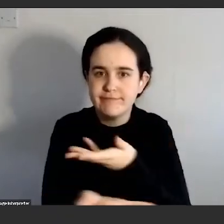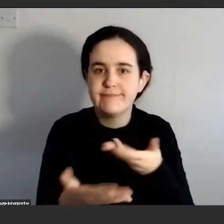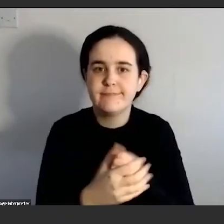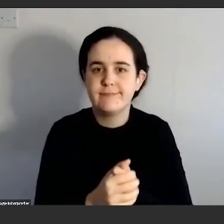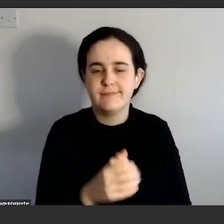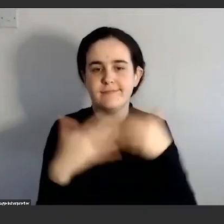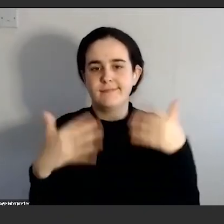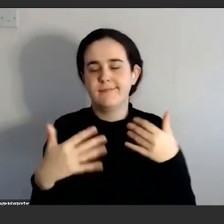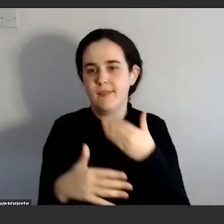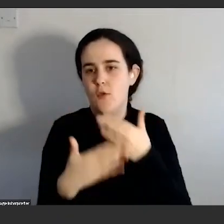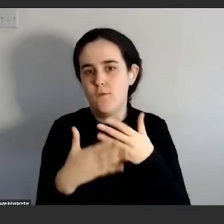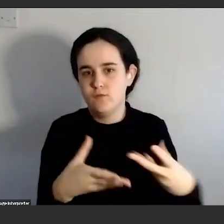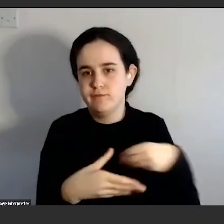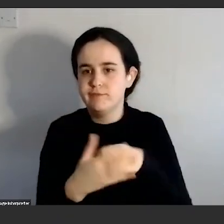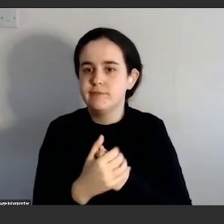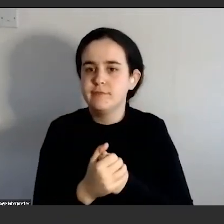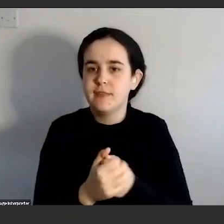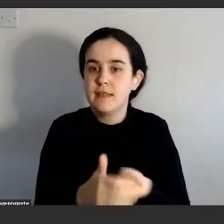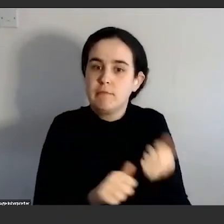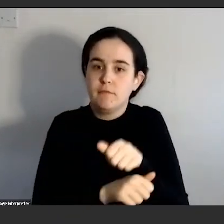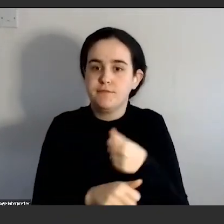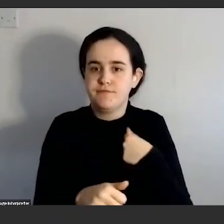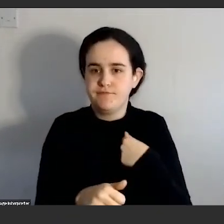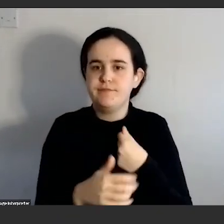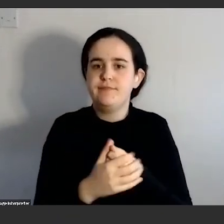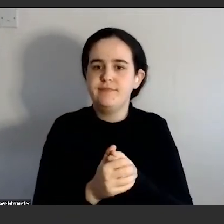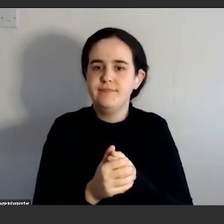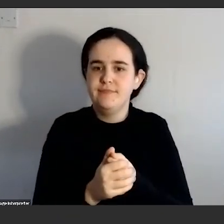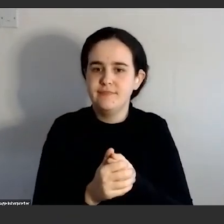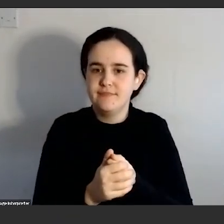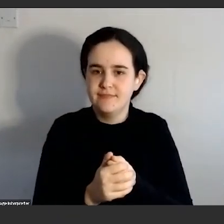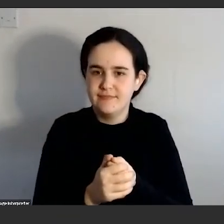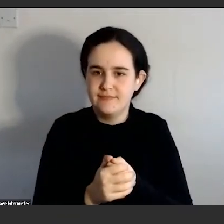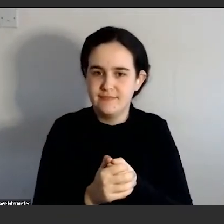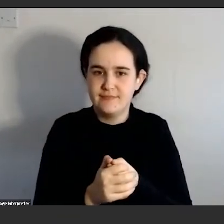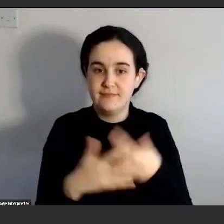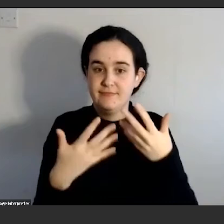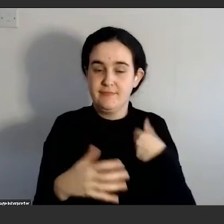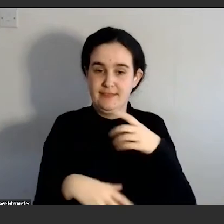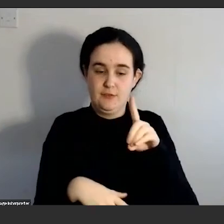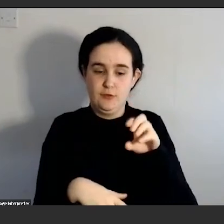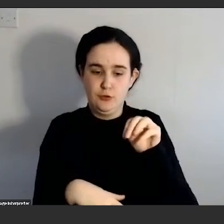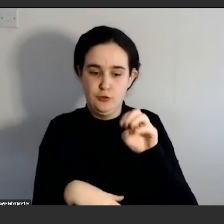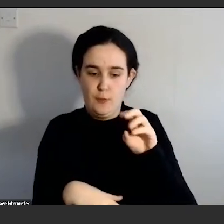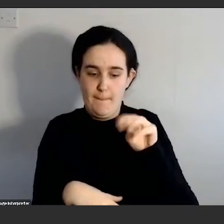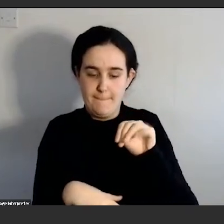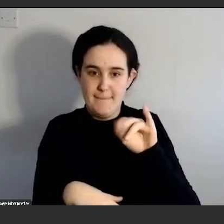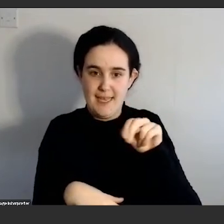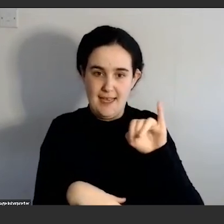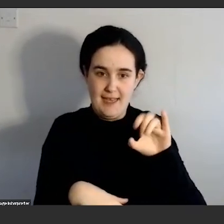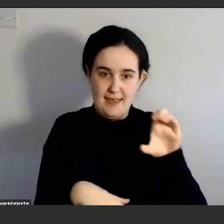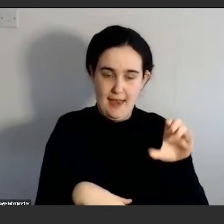Chris and Jane. Firstly, let me just thank all of the previous speakers and panellists for provoking some thought